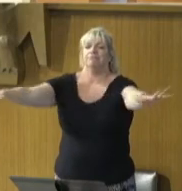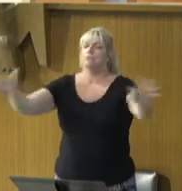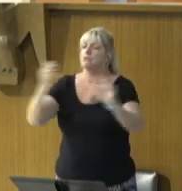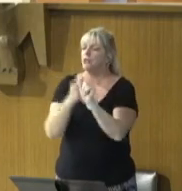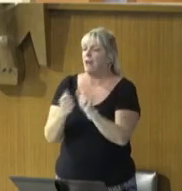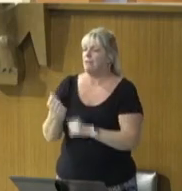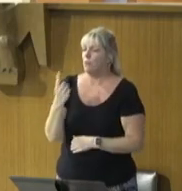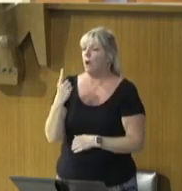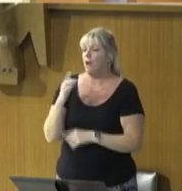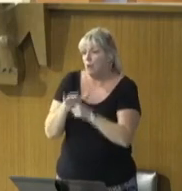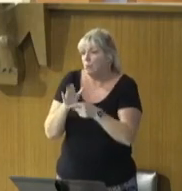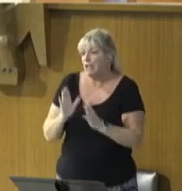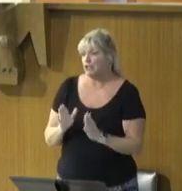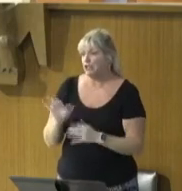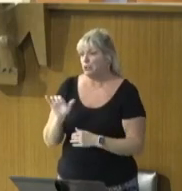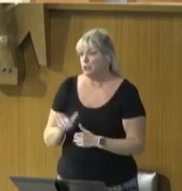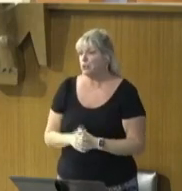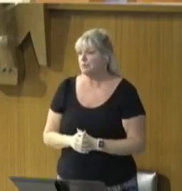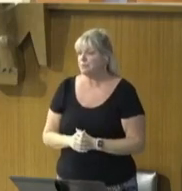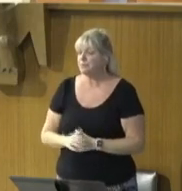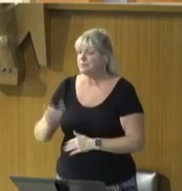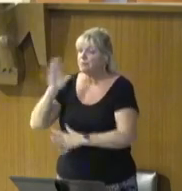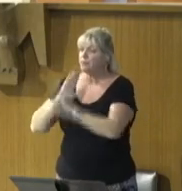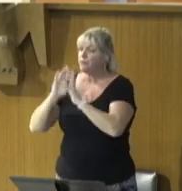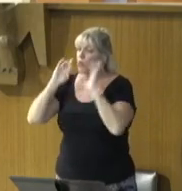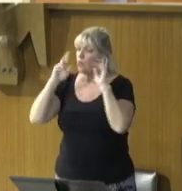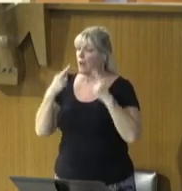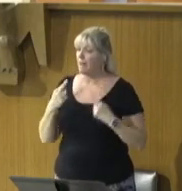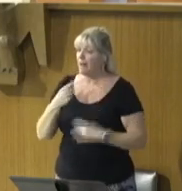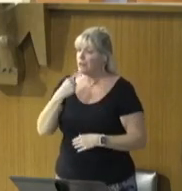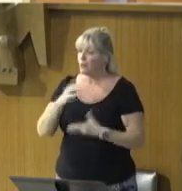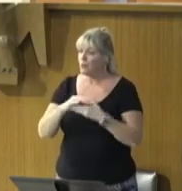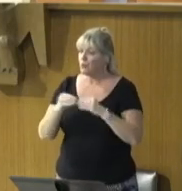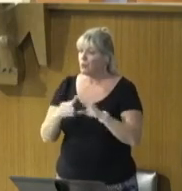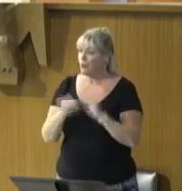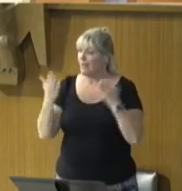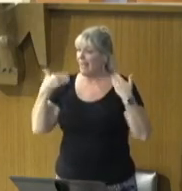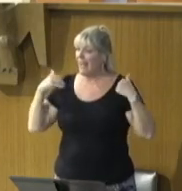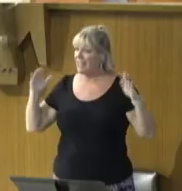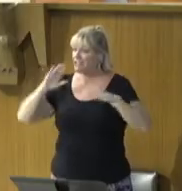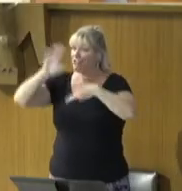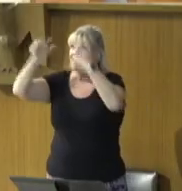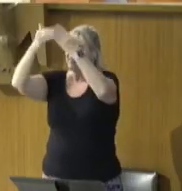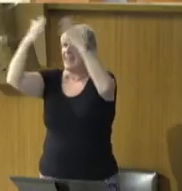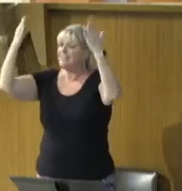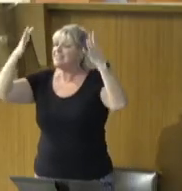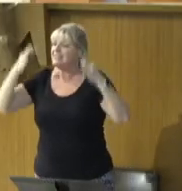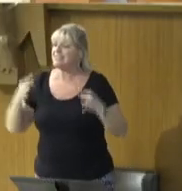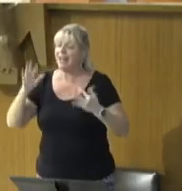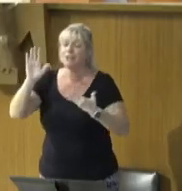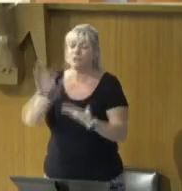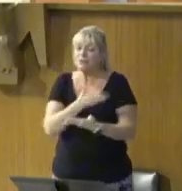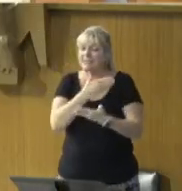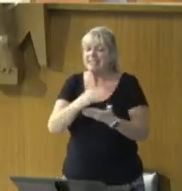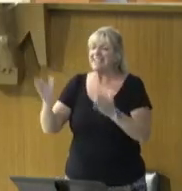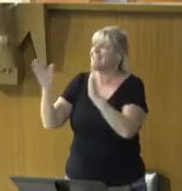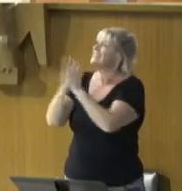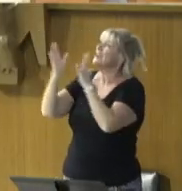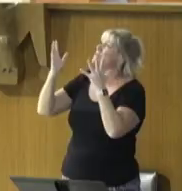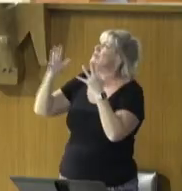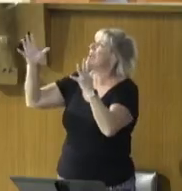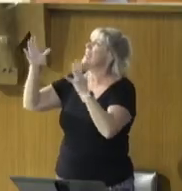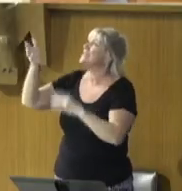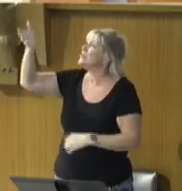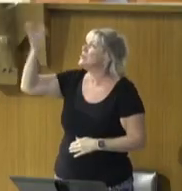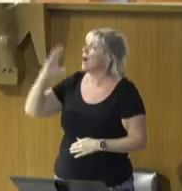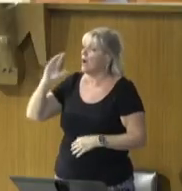The ancient rabbis told a story that the angels in heaven decided to sing a song of praise before God when the